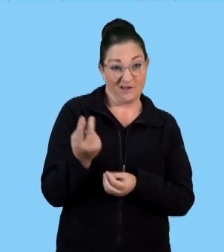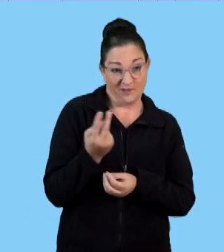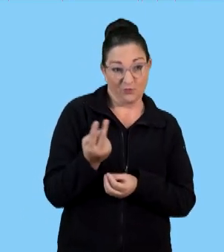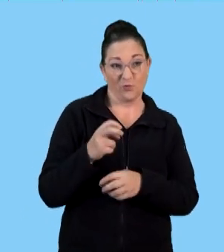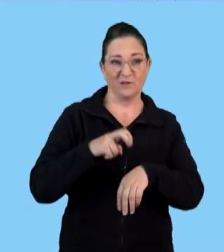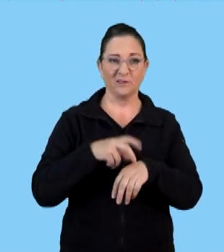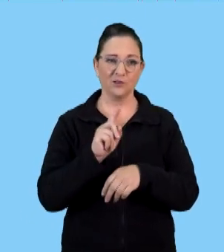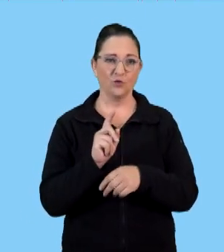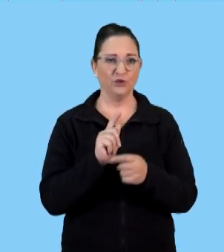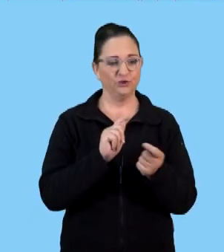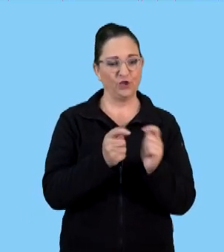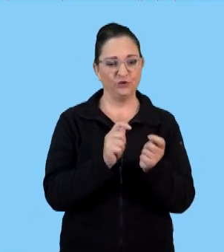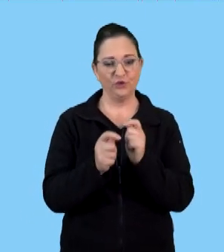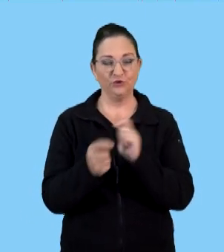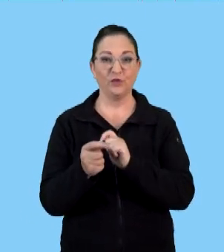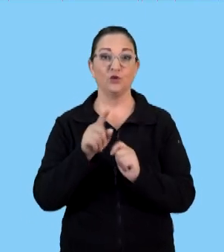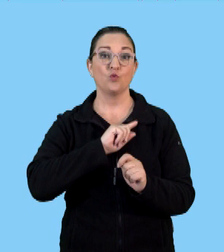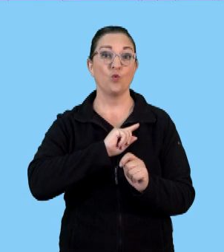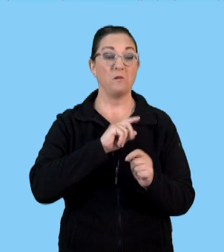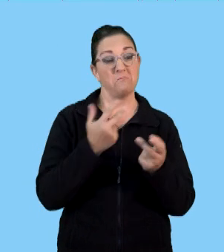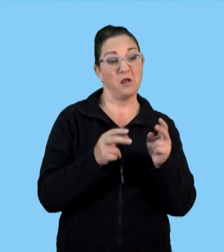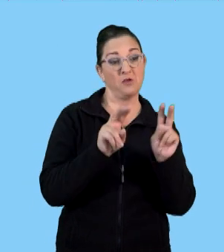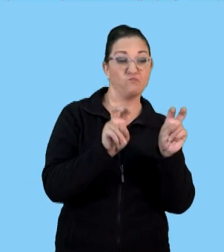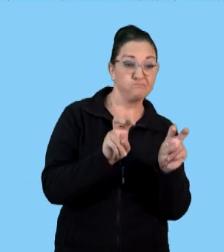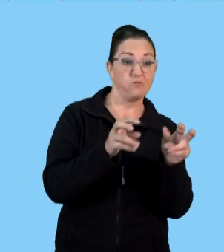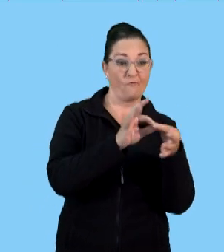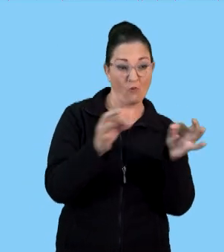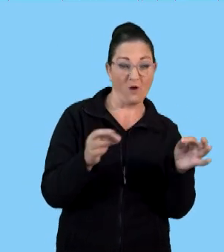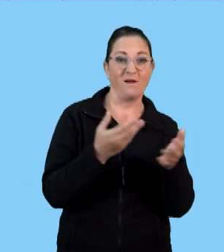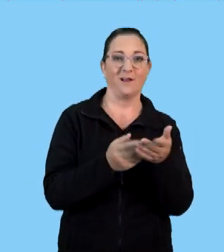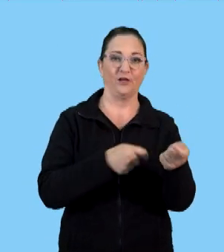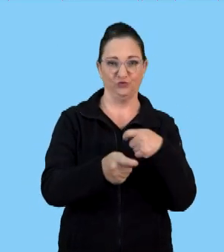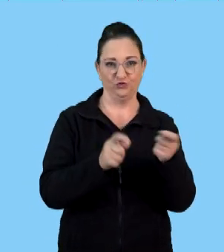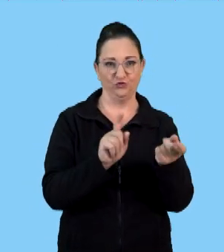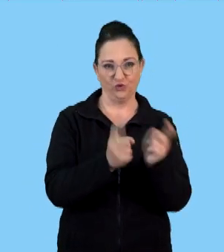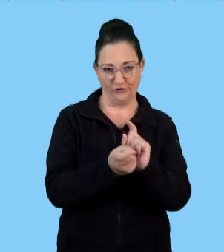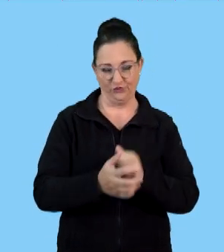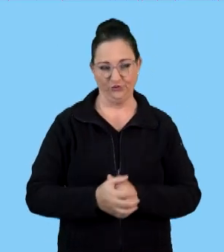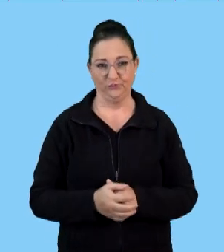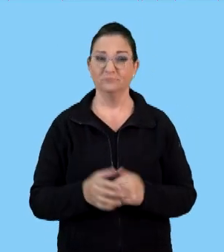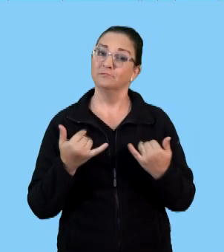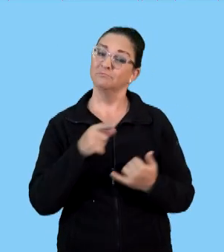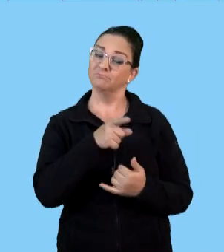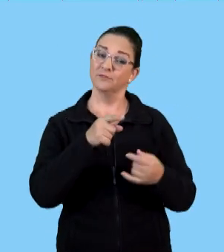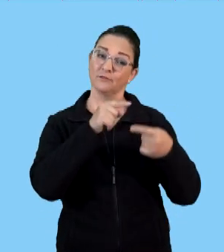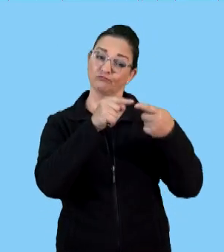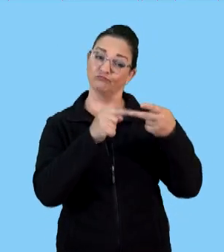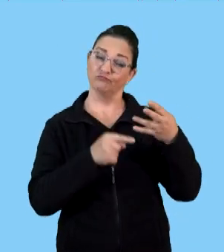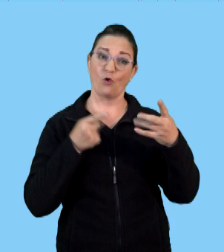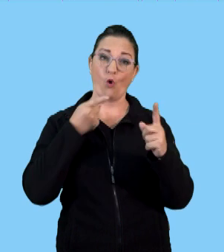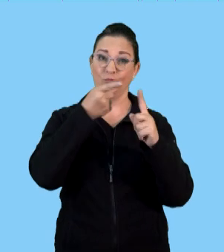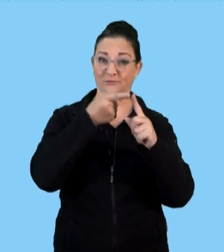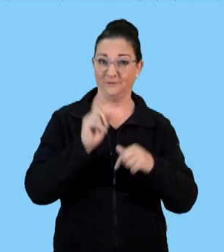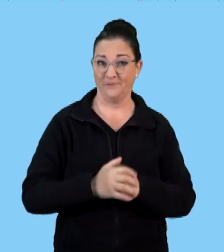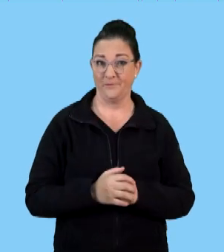to manipulate, meaning change the subject of a given formula. All right, so that is our lesson objectives. Now